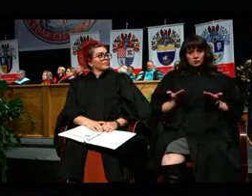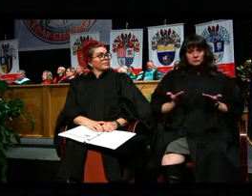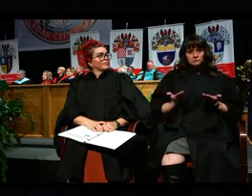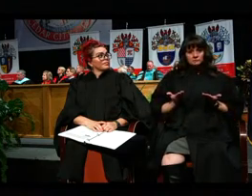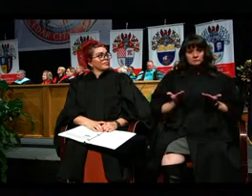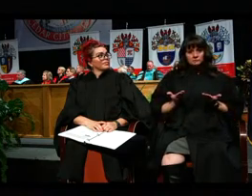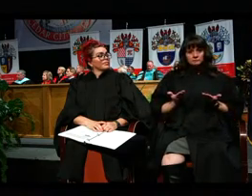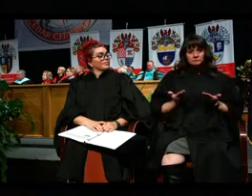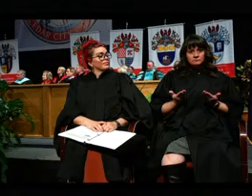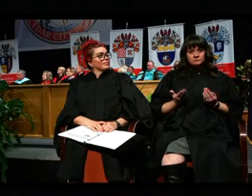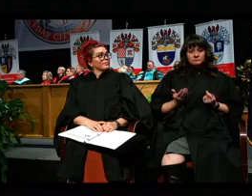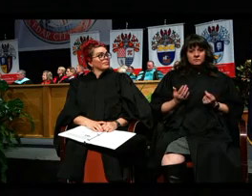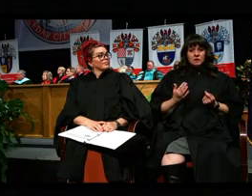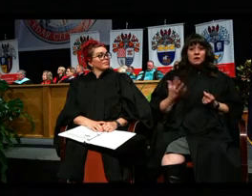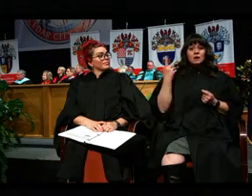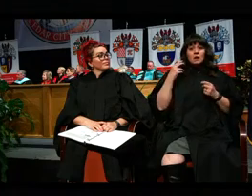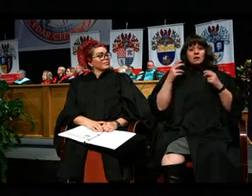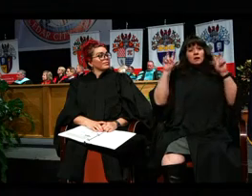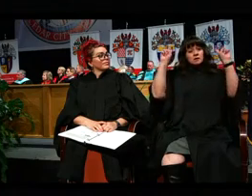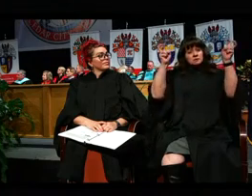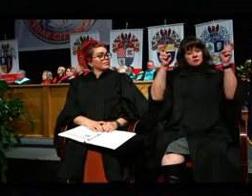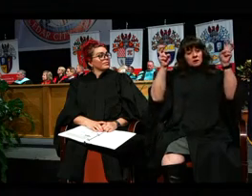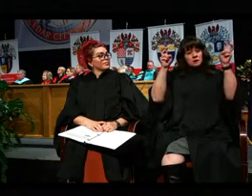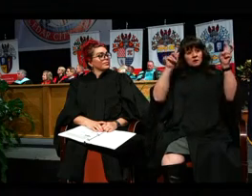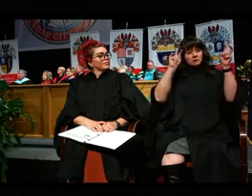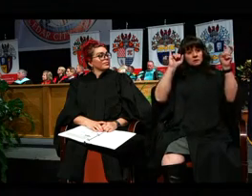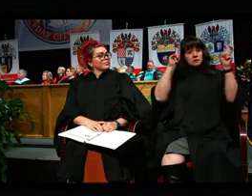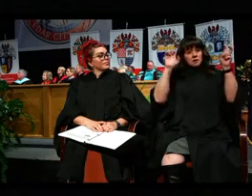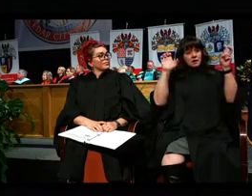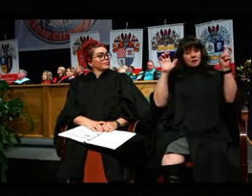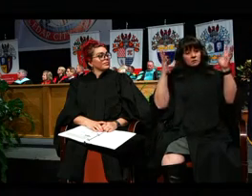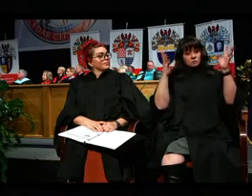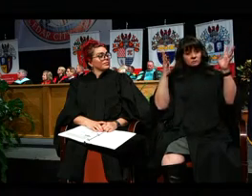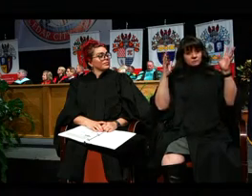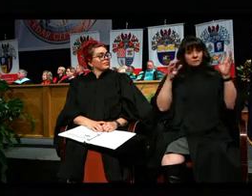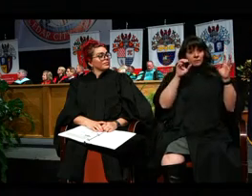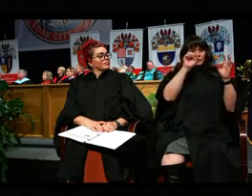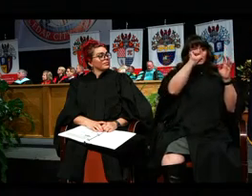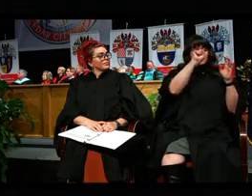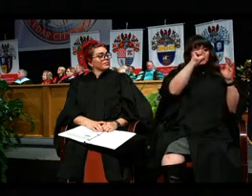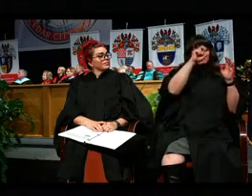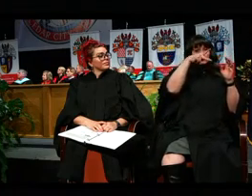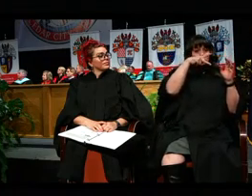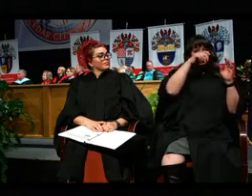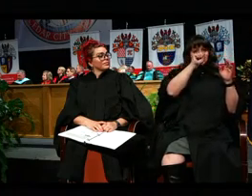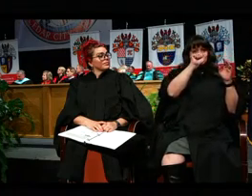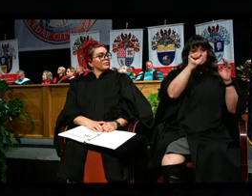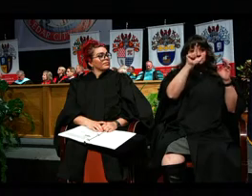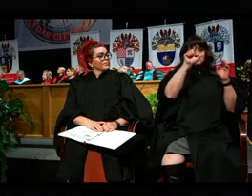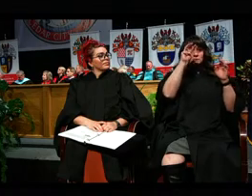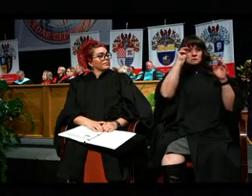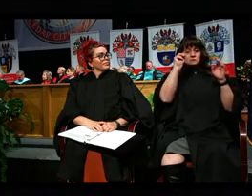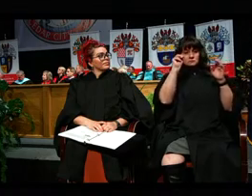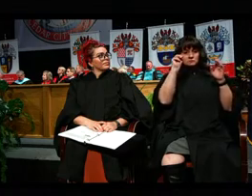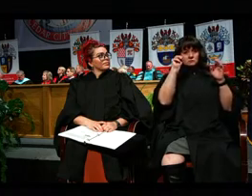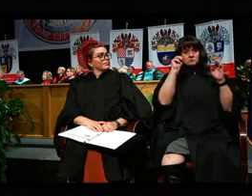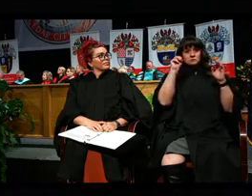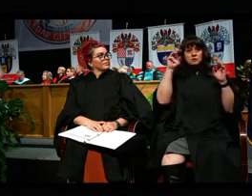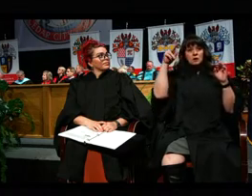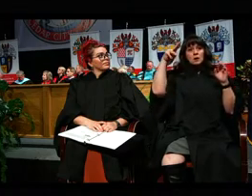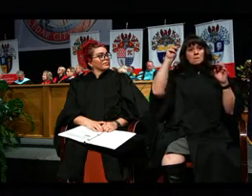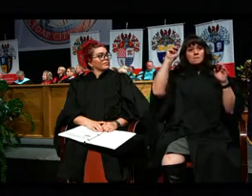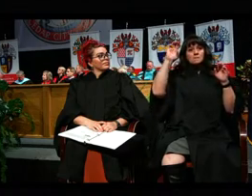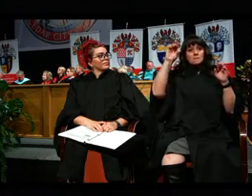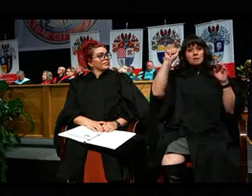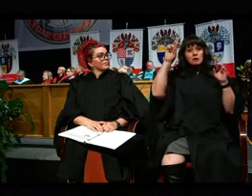The original title of the poem was Psalm Written After Reading Cormac McCarthy and Taking a